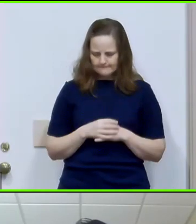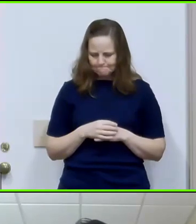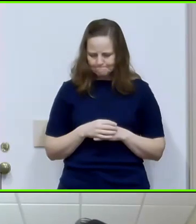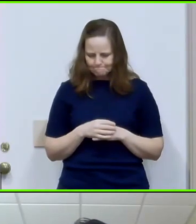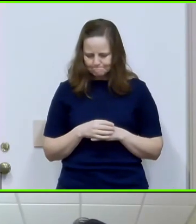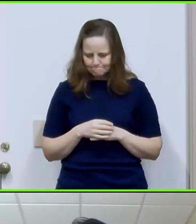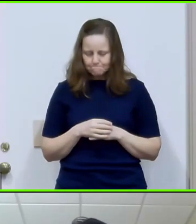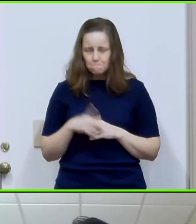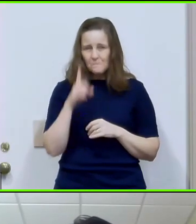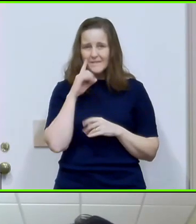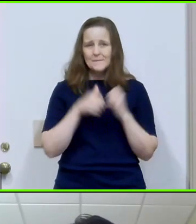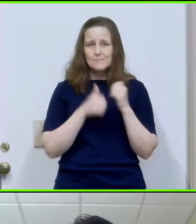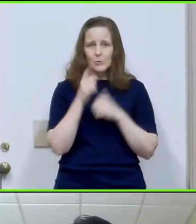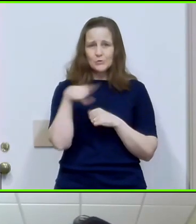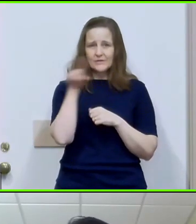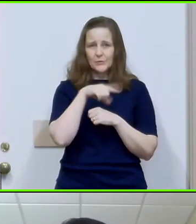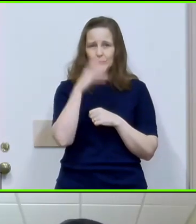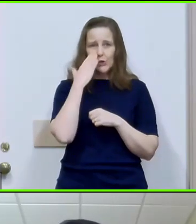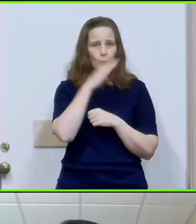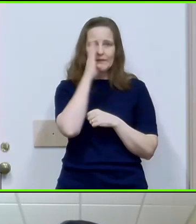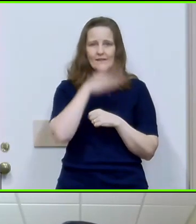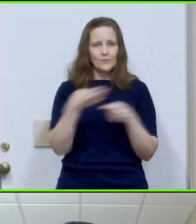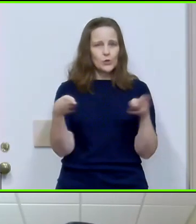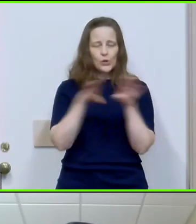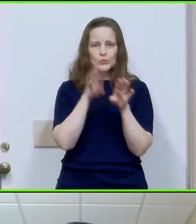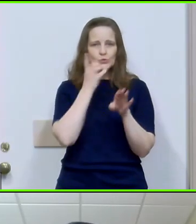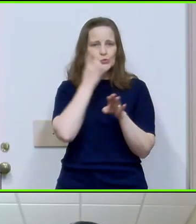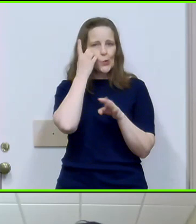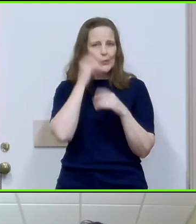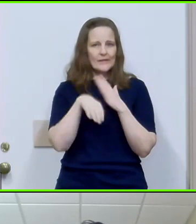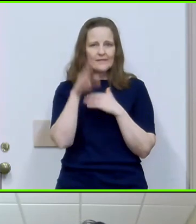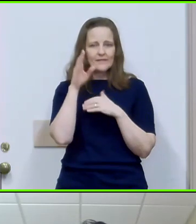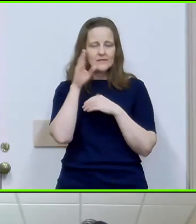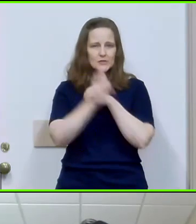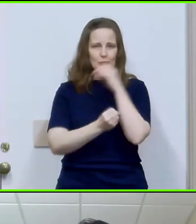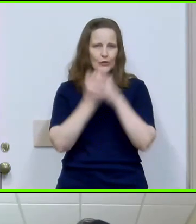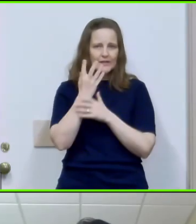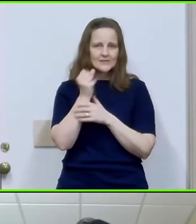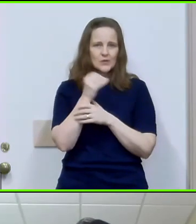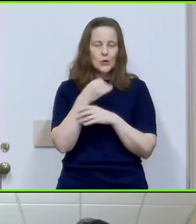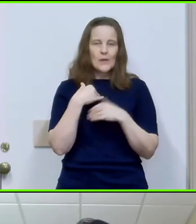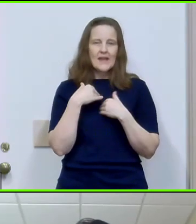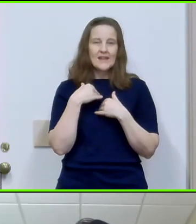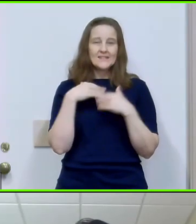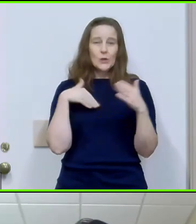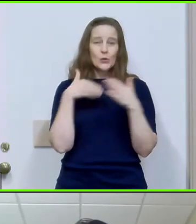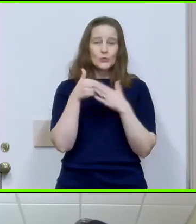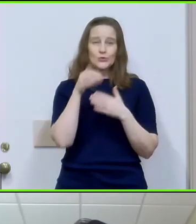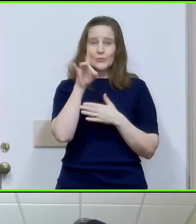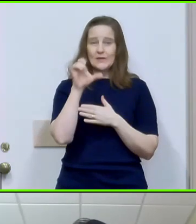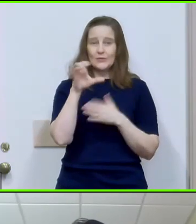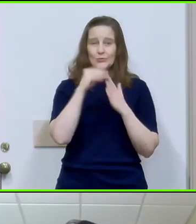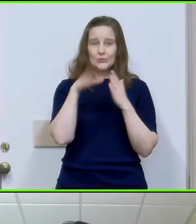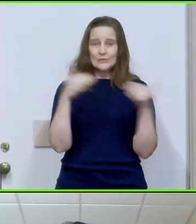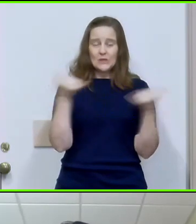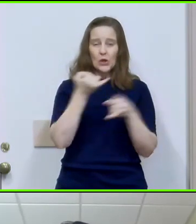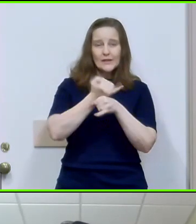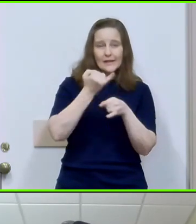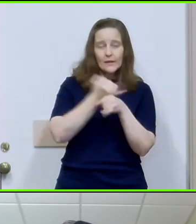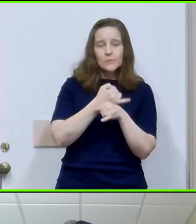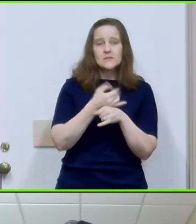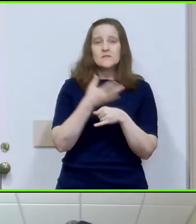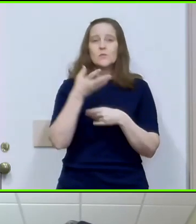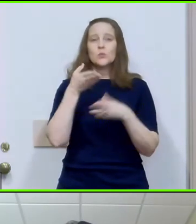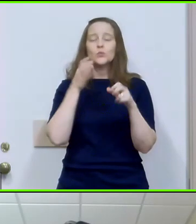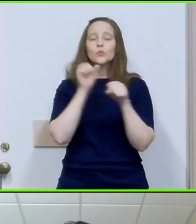have, and I think most of you know, we never closed housing in the fall. And so up until the end, we had close to 800 students on campus as we worked our way into